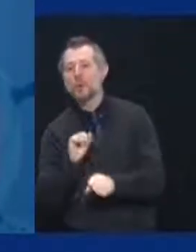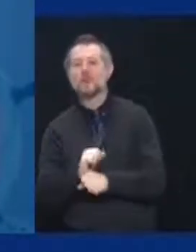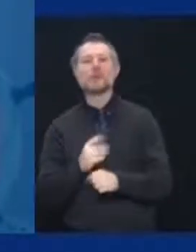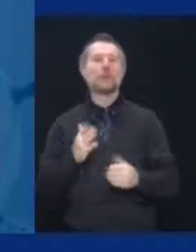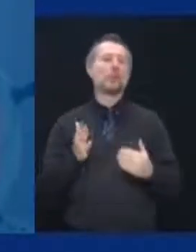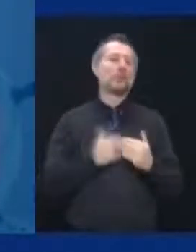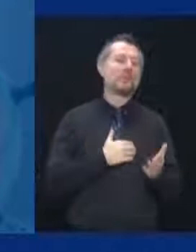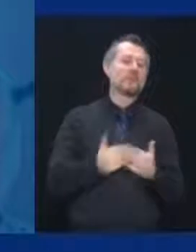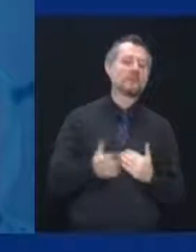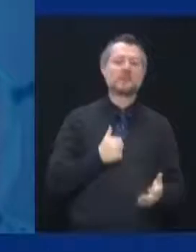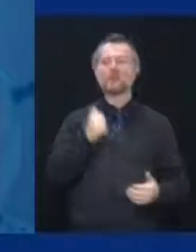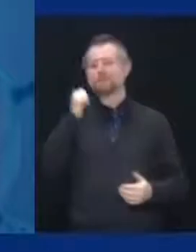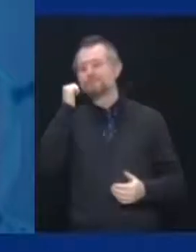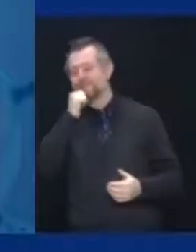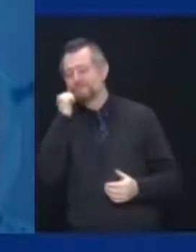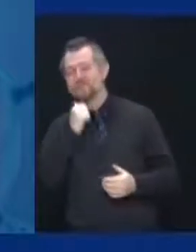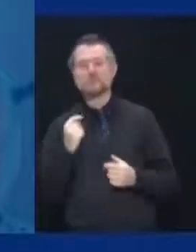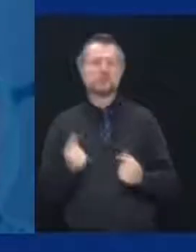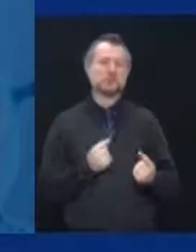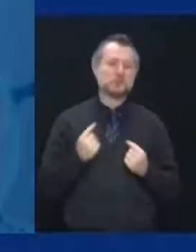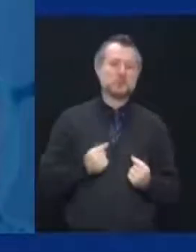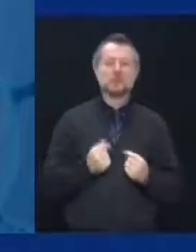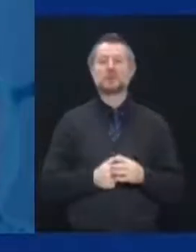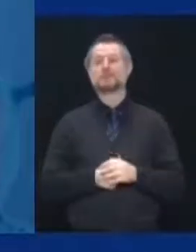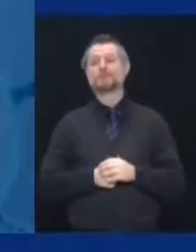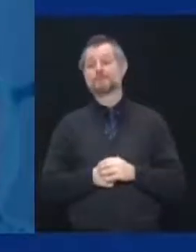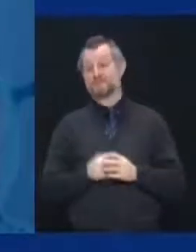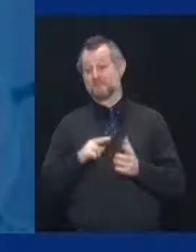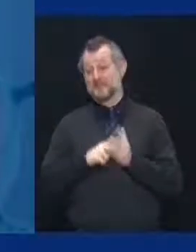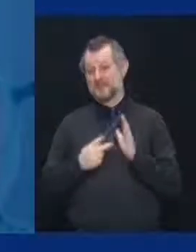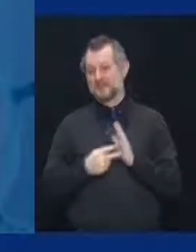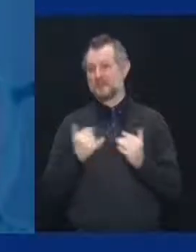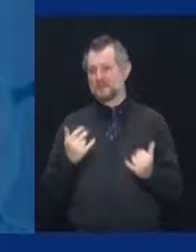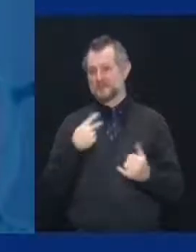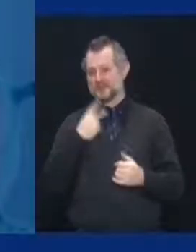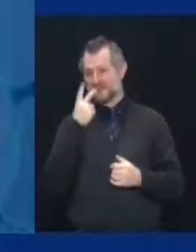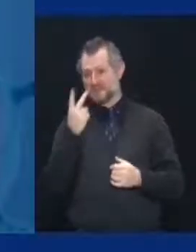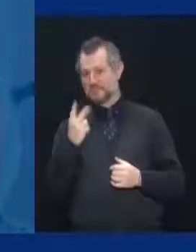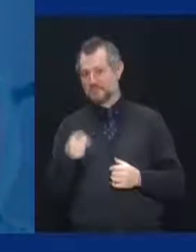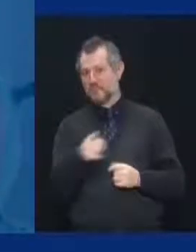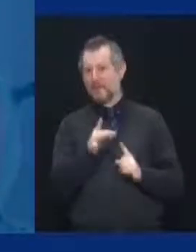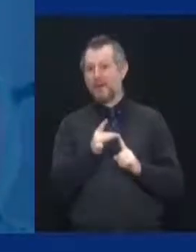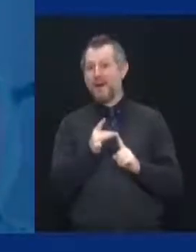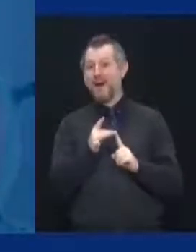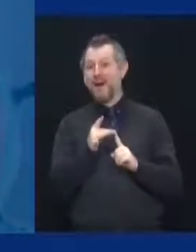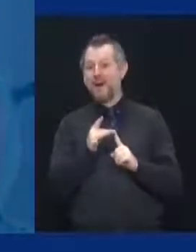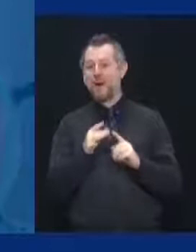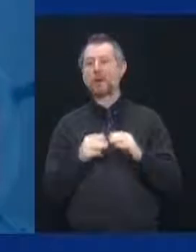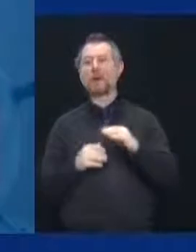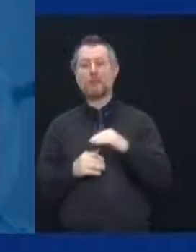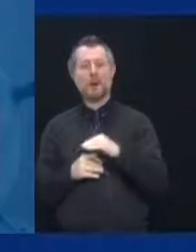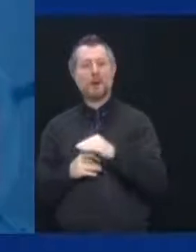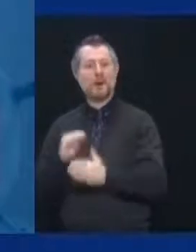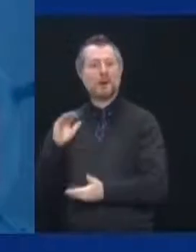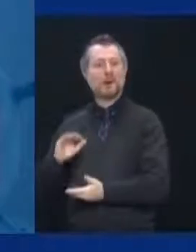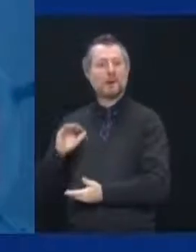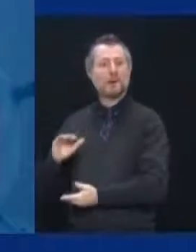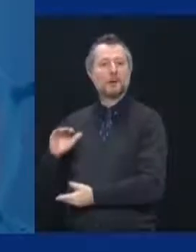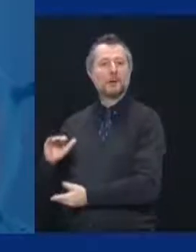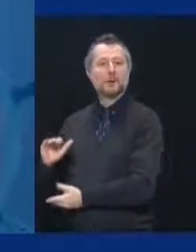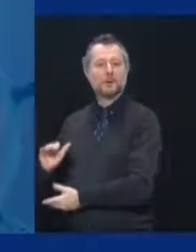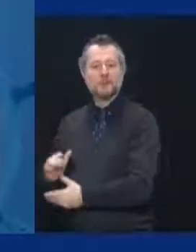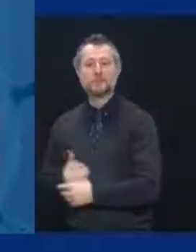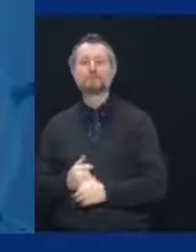normal. And you then start to see the positivity, the transference rate decreasing, and that's what we're